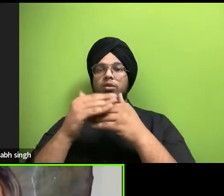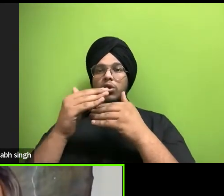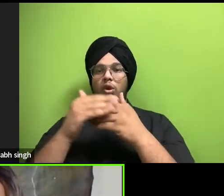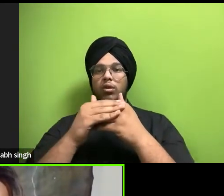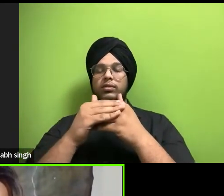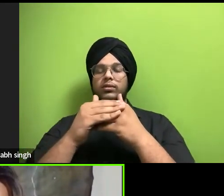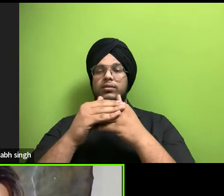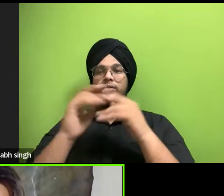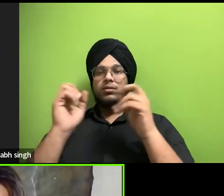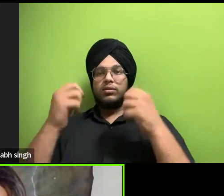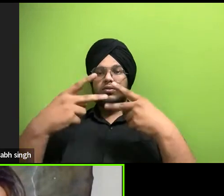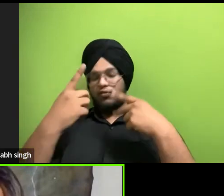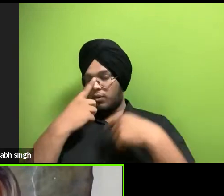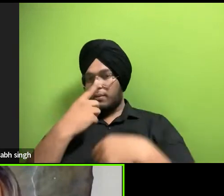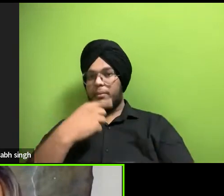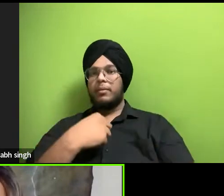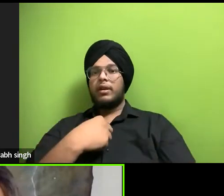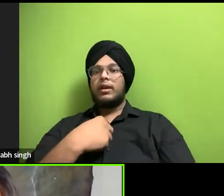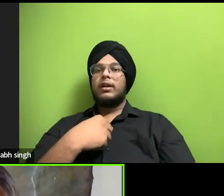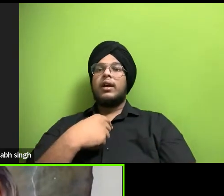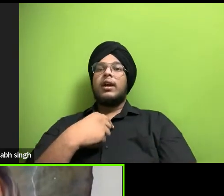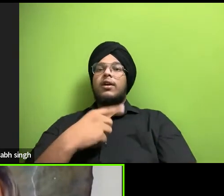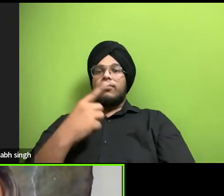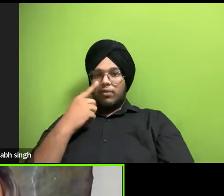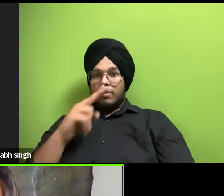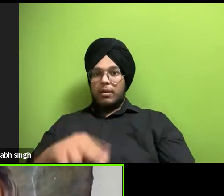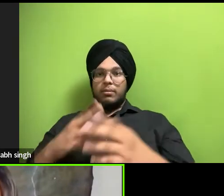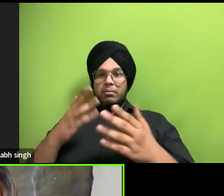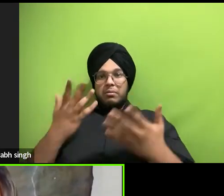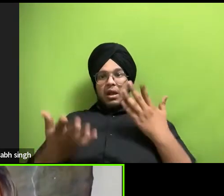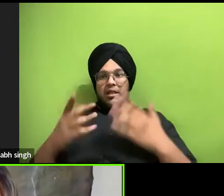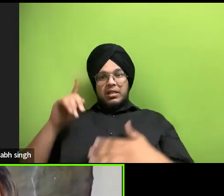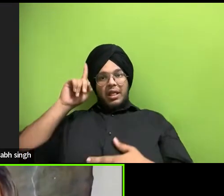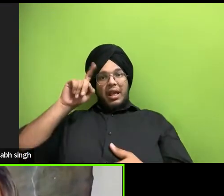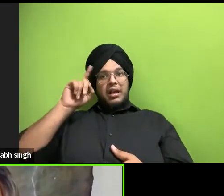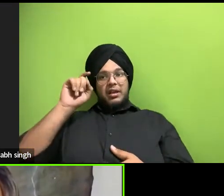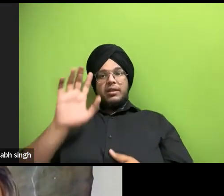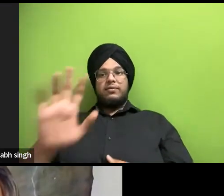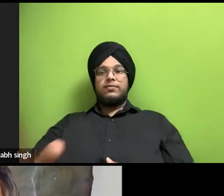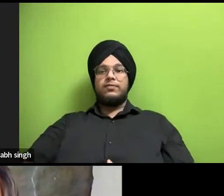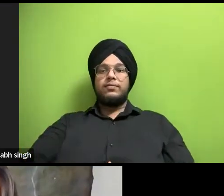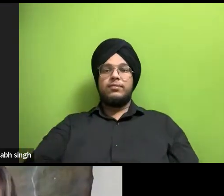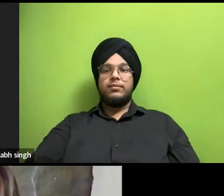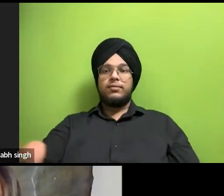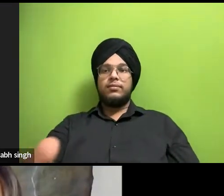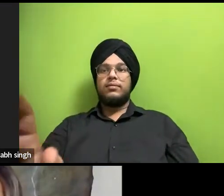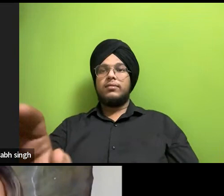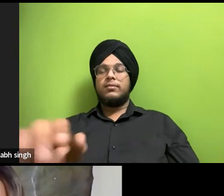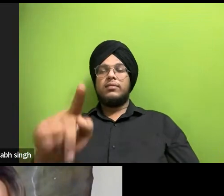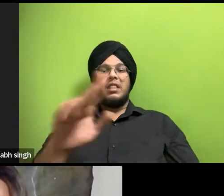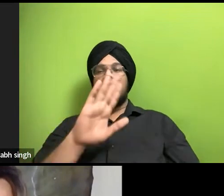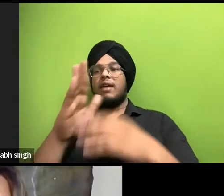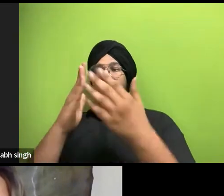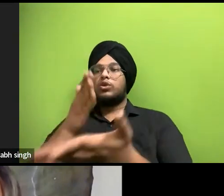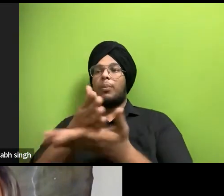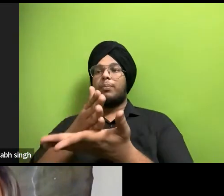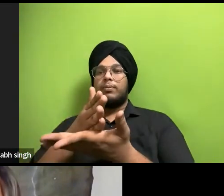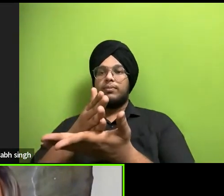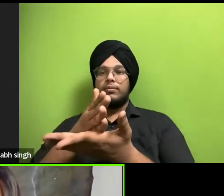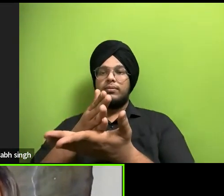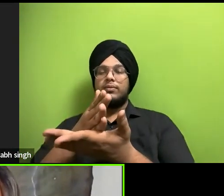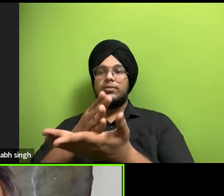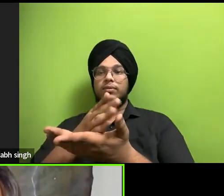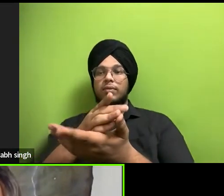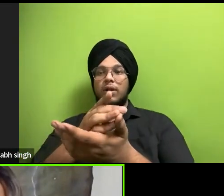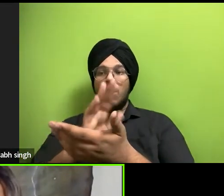contacts for me, that shaped my thinking, and it has never stopped. So coming to